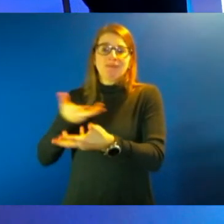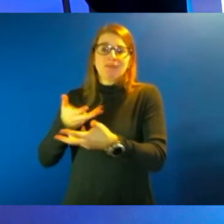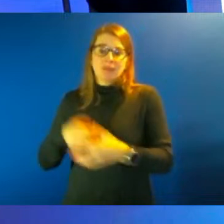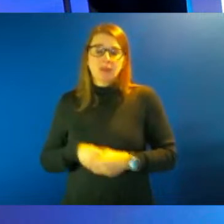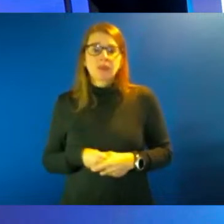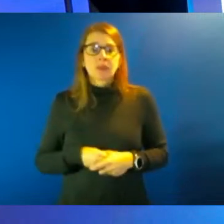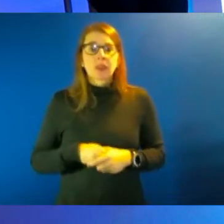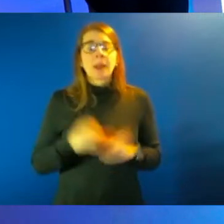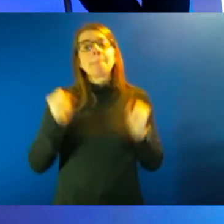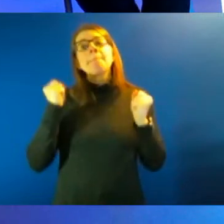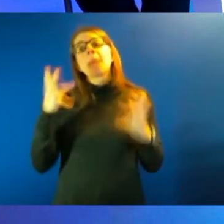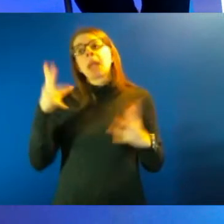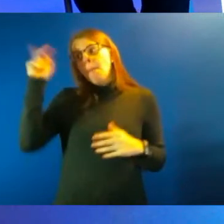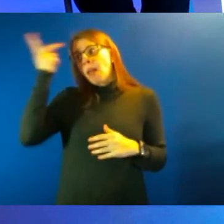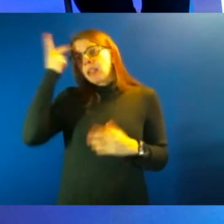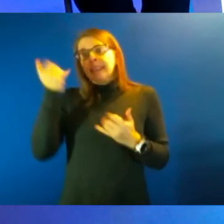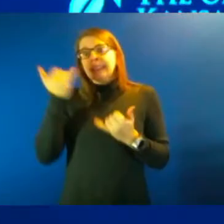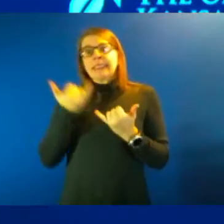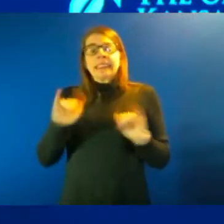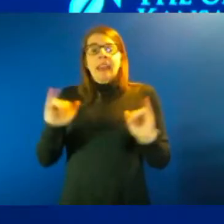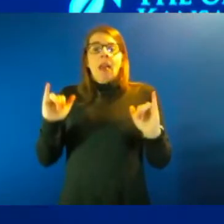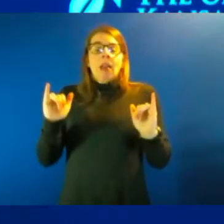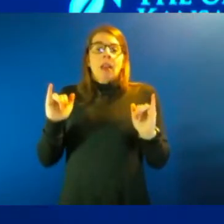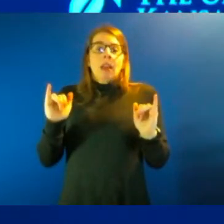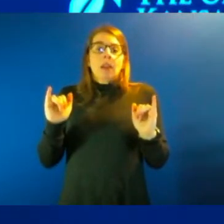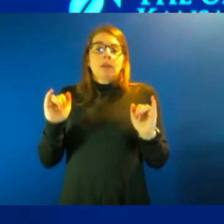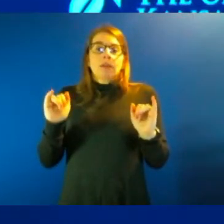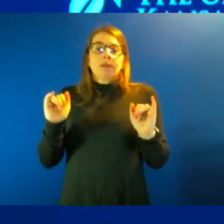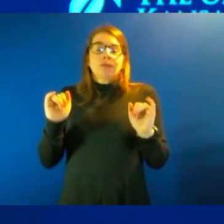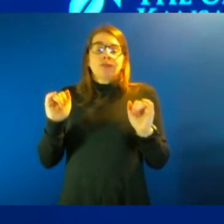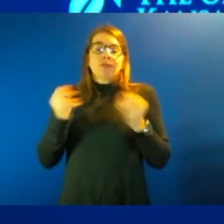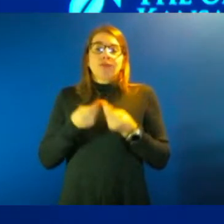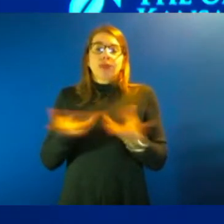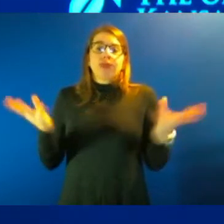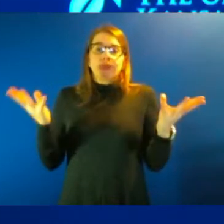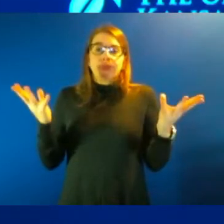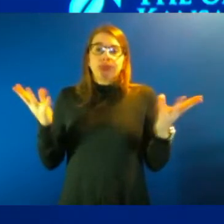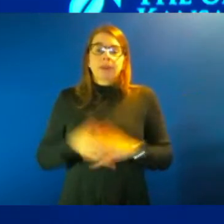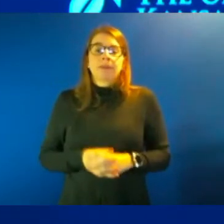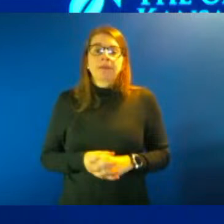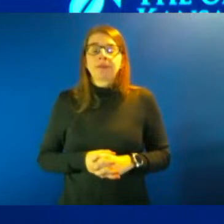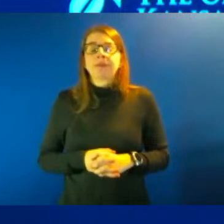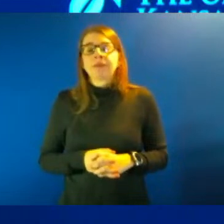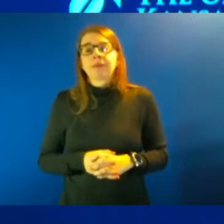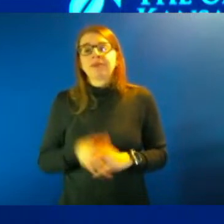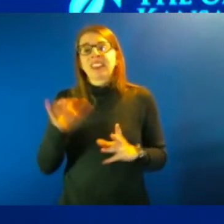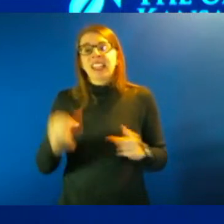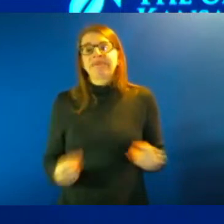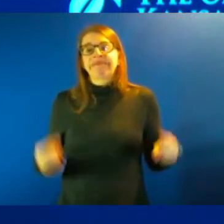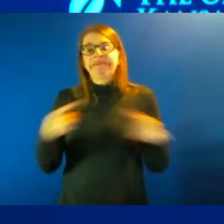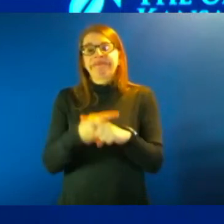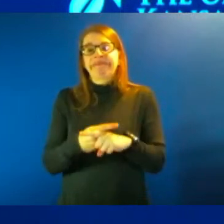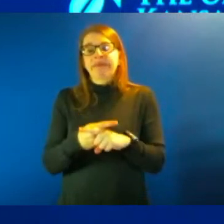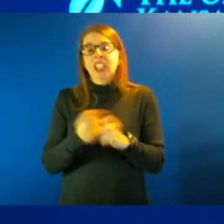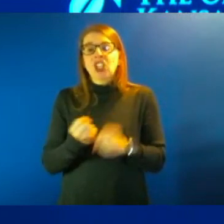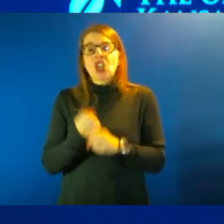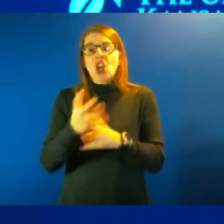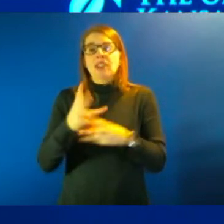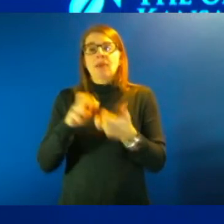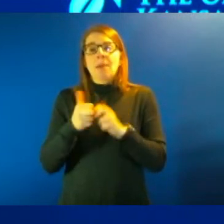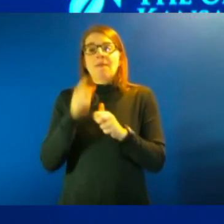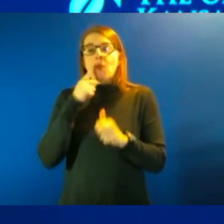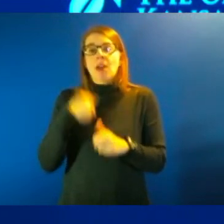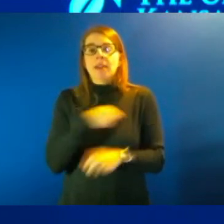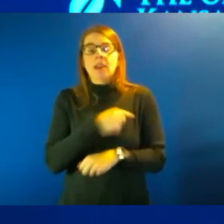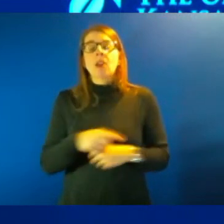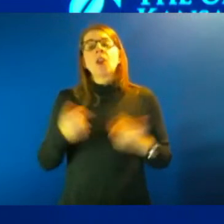there, unfortunately, and that's really played into this. And it strikes me, we're in healthcare, so we try to be pretty apolitical about this because